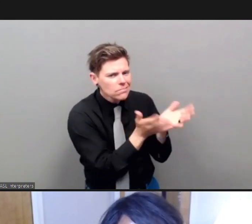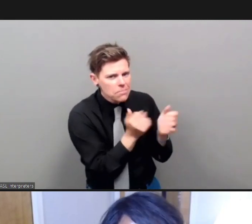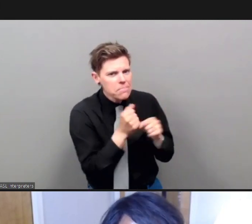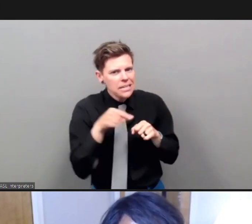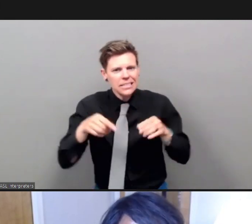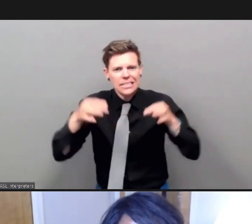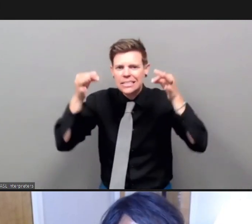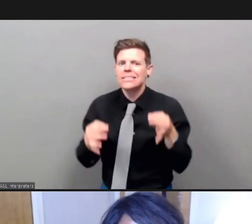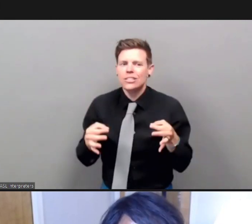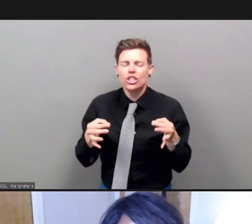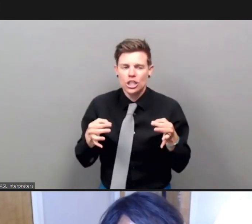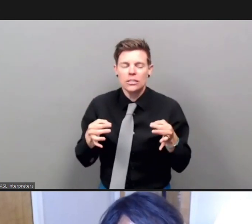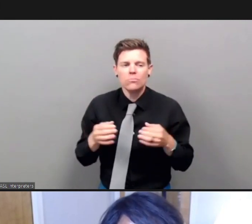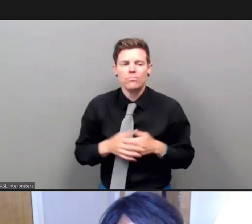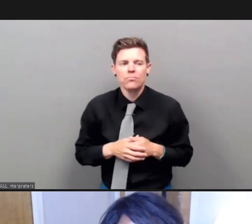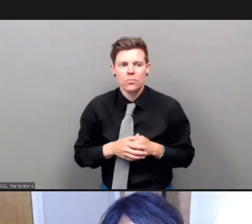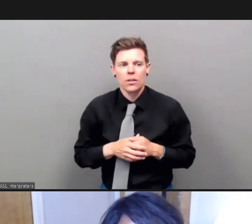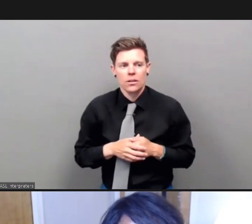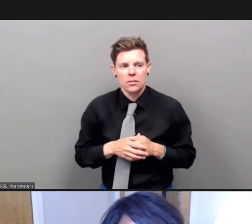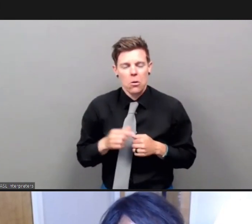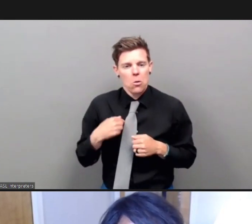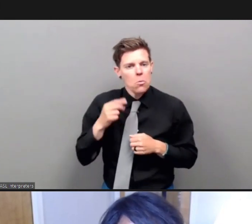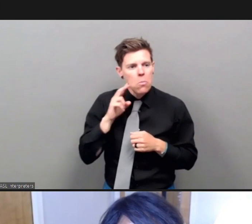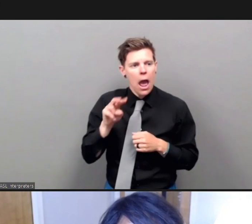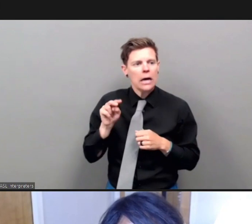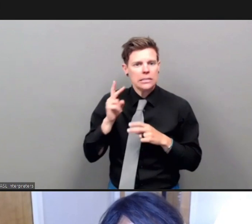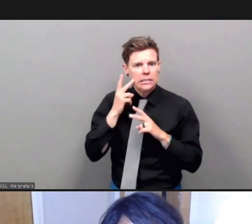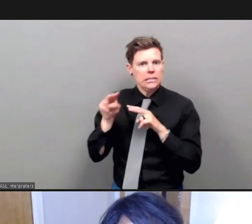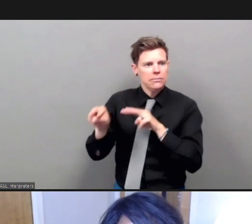congregate facilities going forward, is